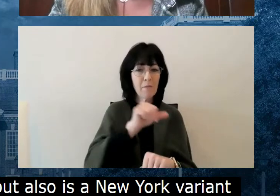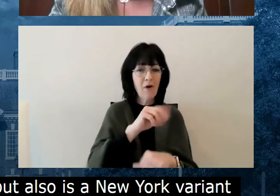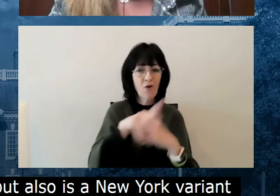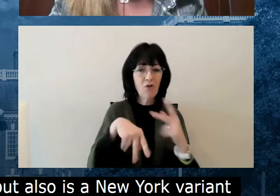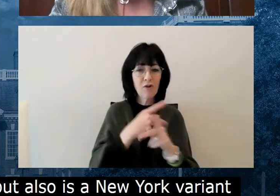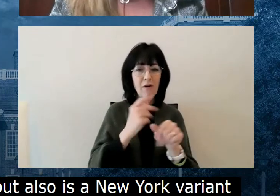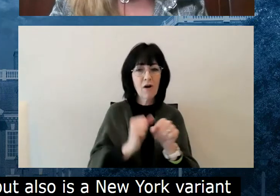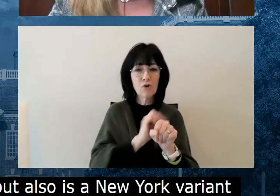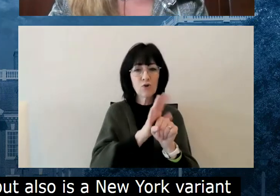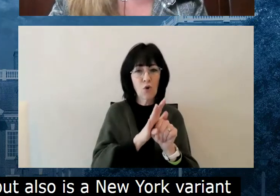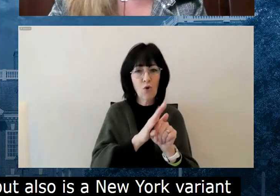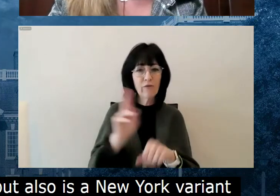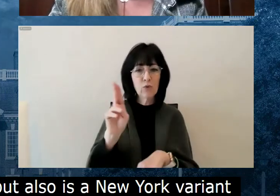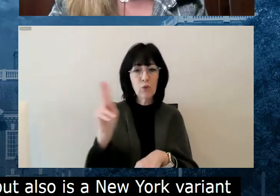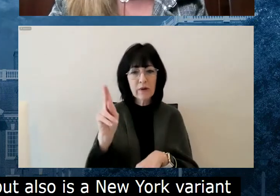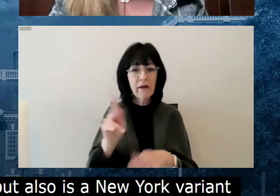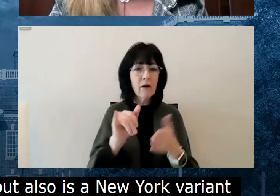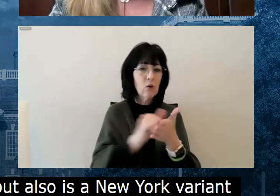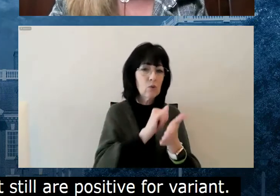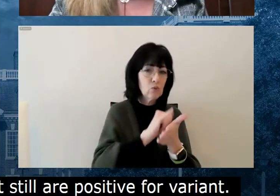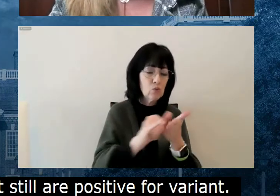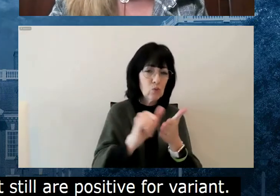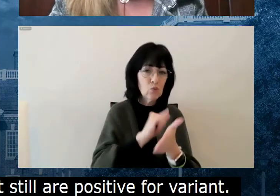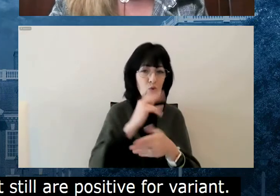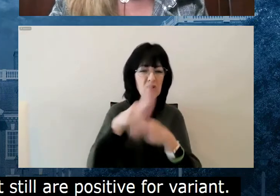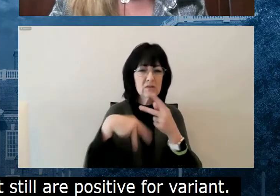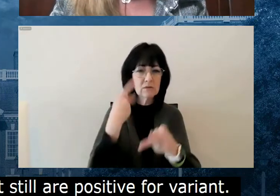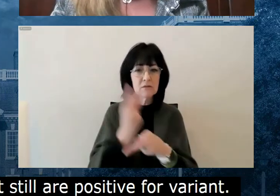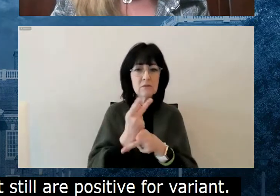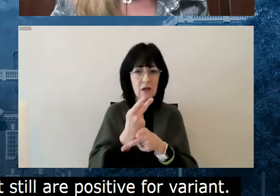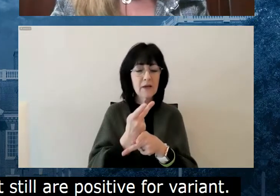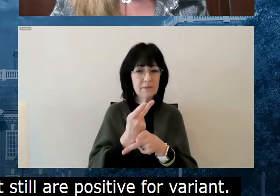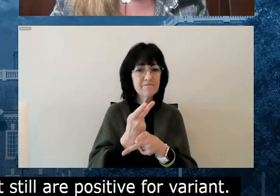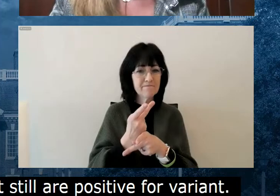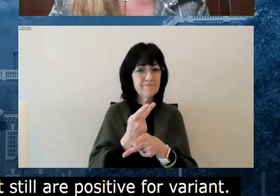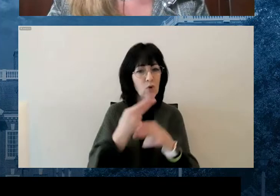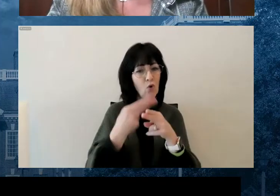number, but still, certainly that wild type